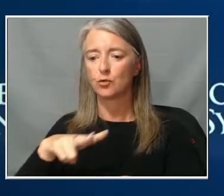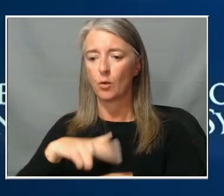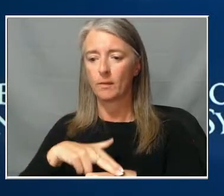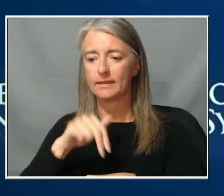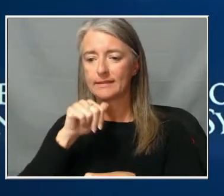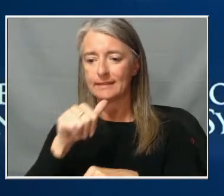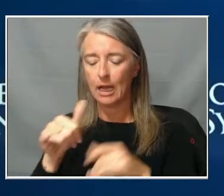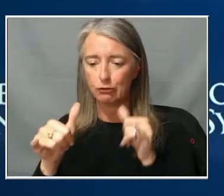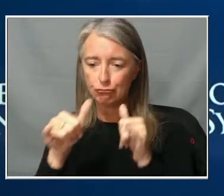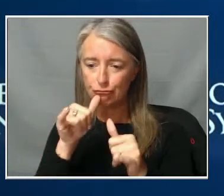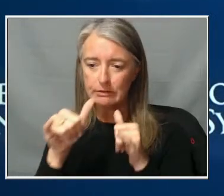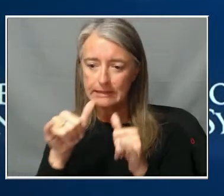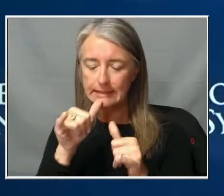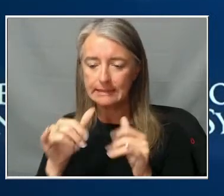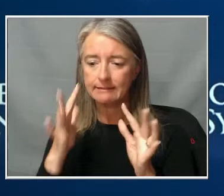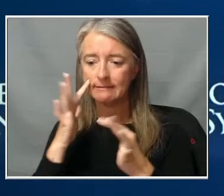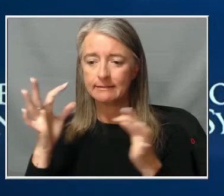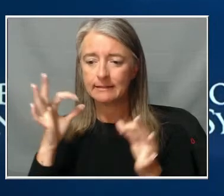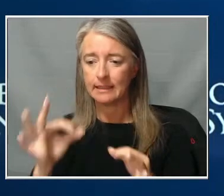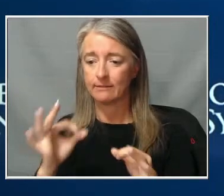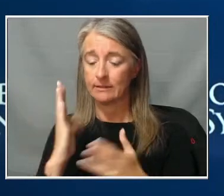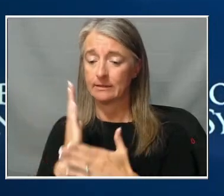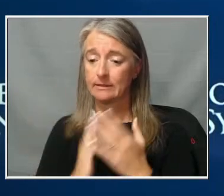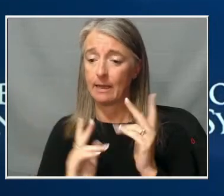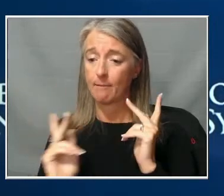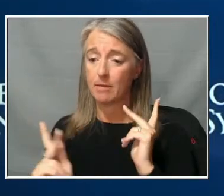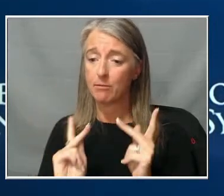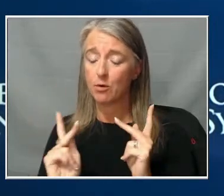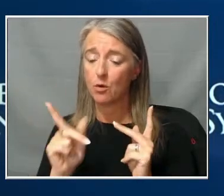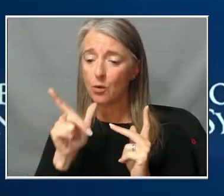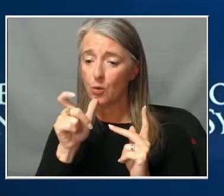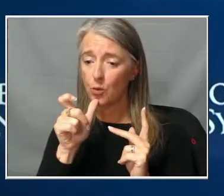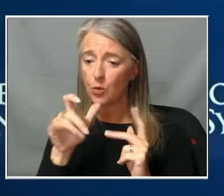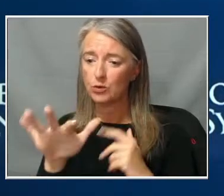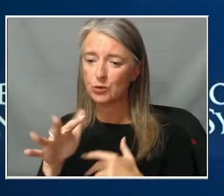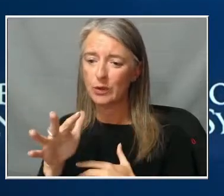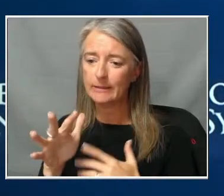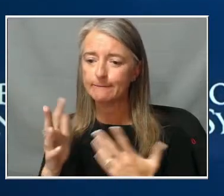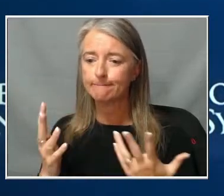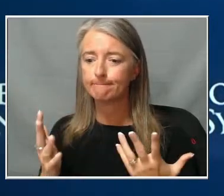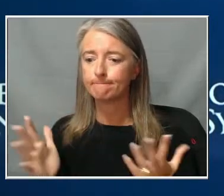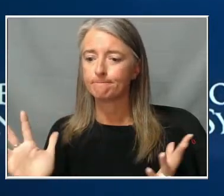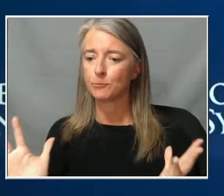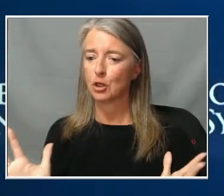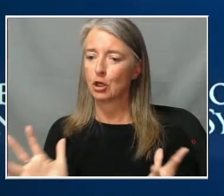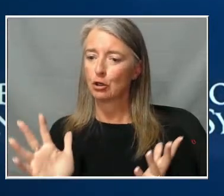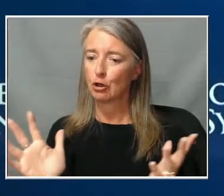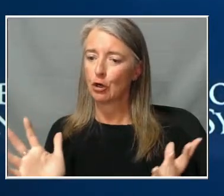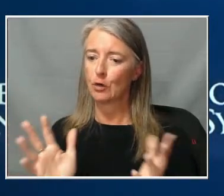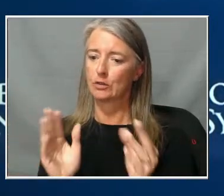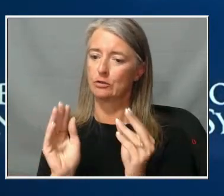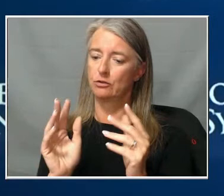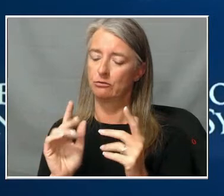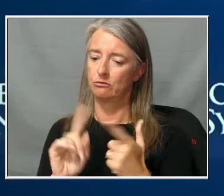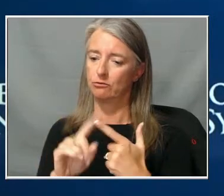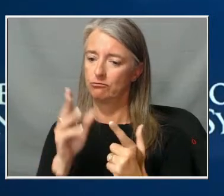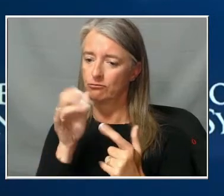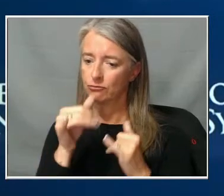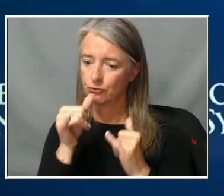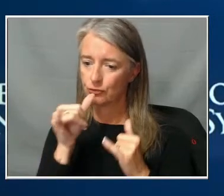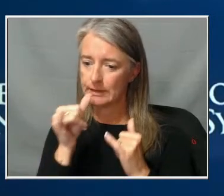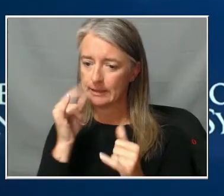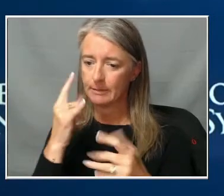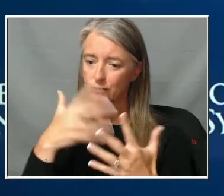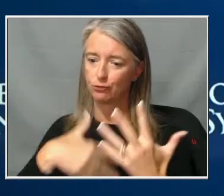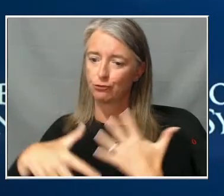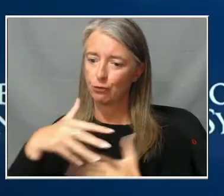mean, there definitely are people who are sort of encouraged to drink more than they would want to from social pressure. Like, you